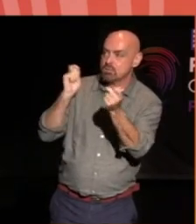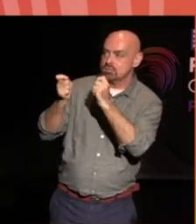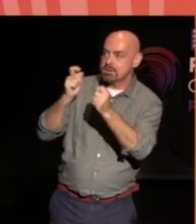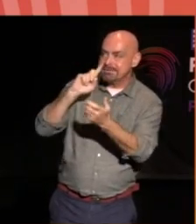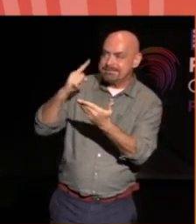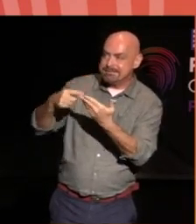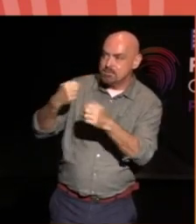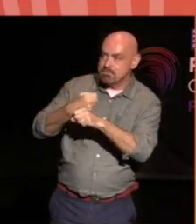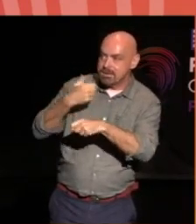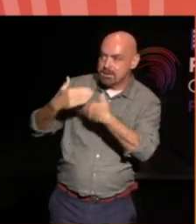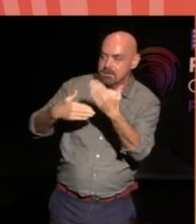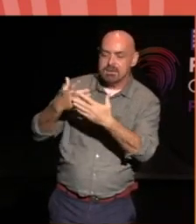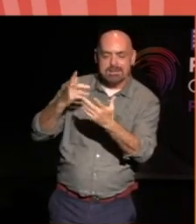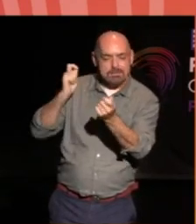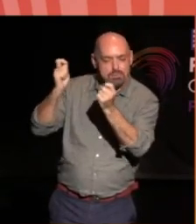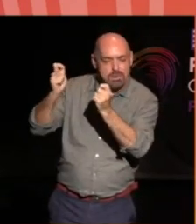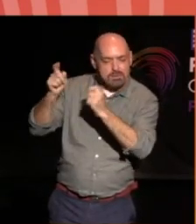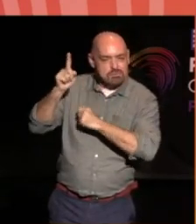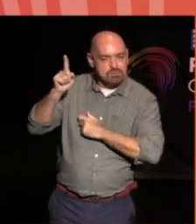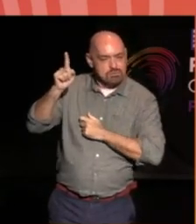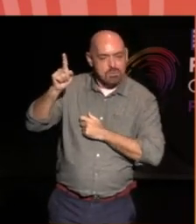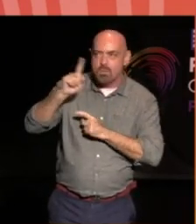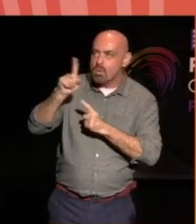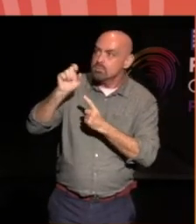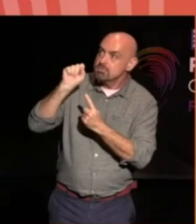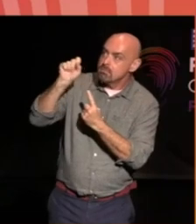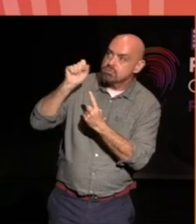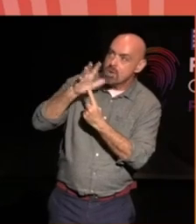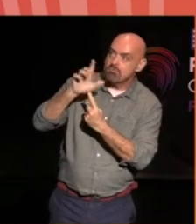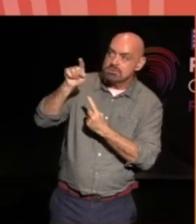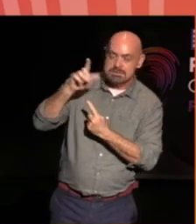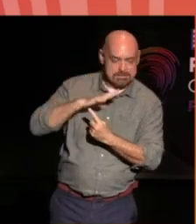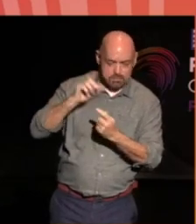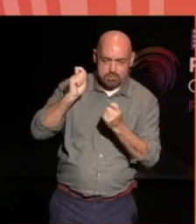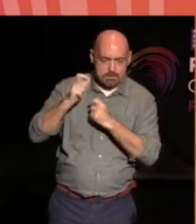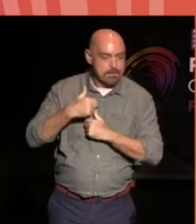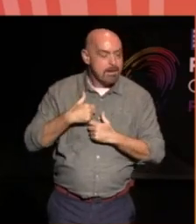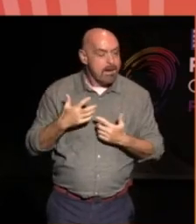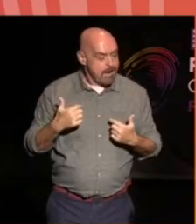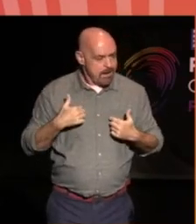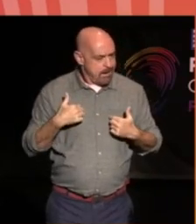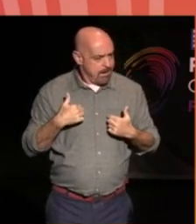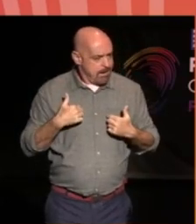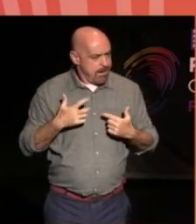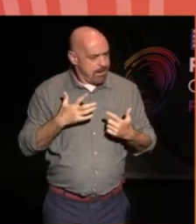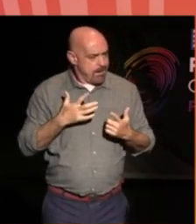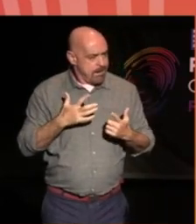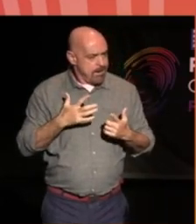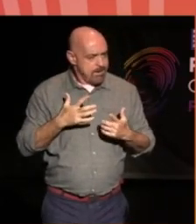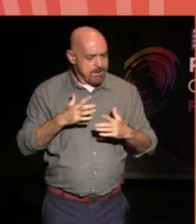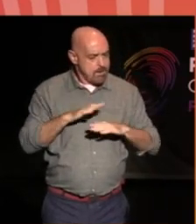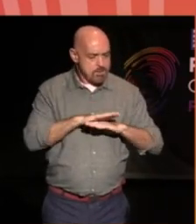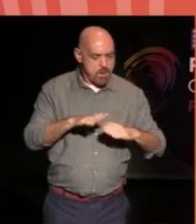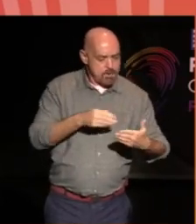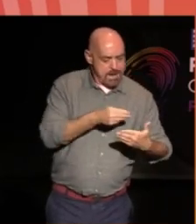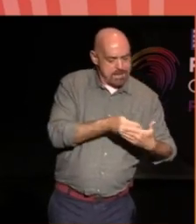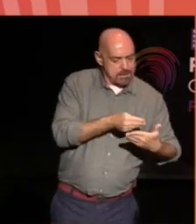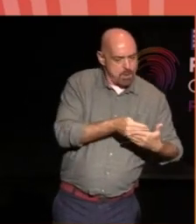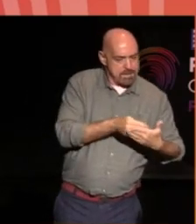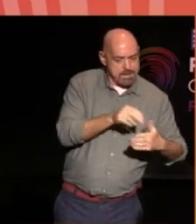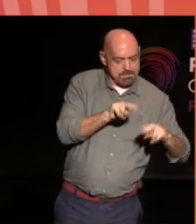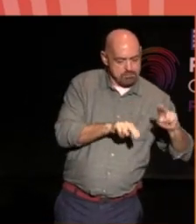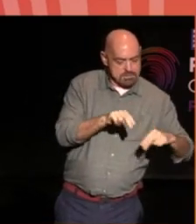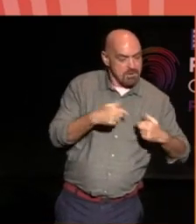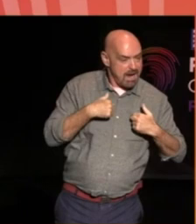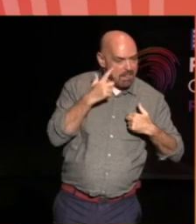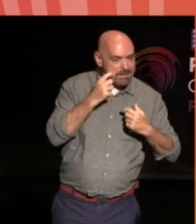decisions and what their priorities really are. So yeah, I'm all for non-economic metrics, which is absolutely essential,